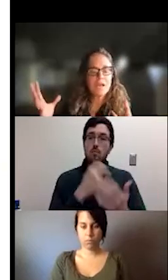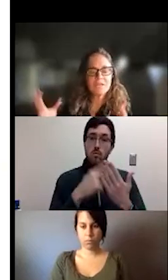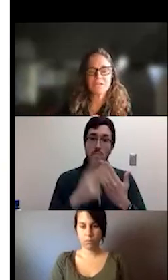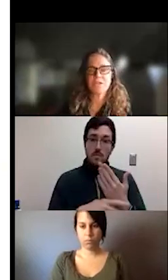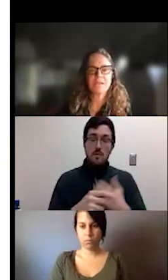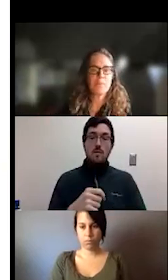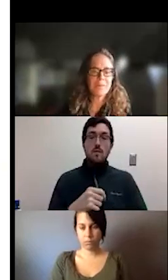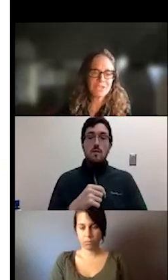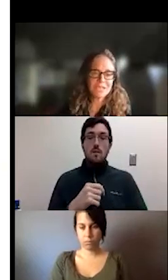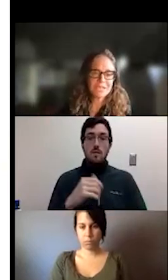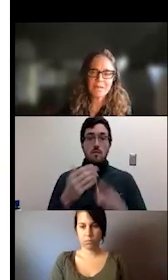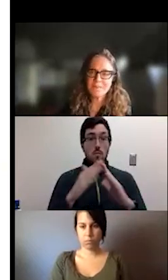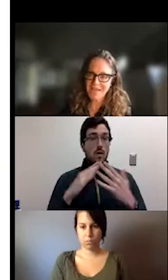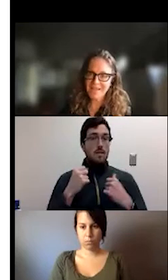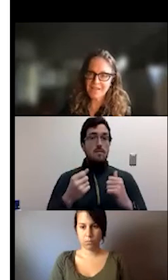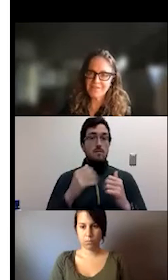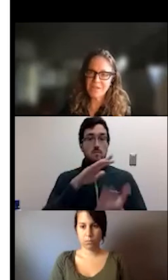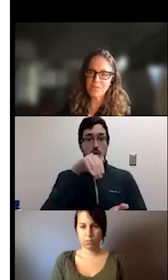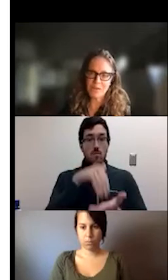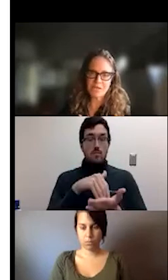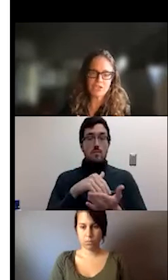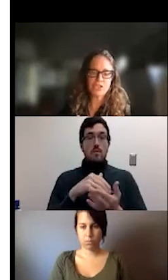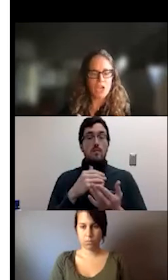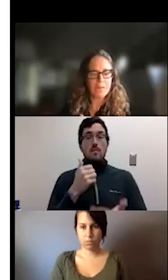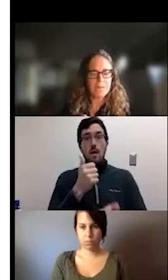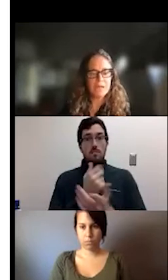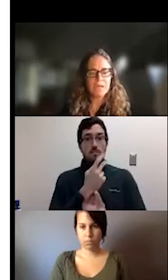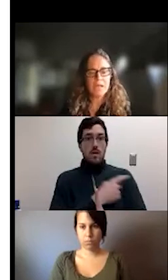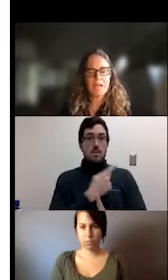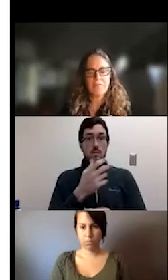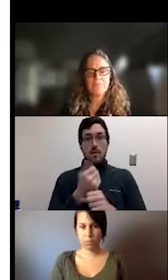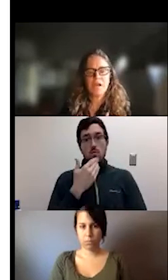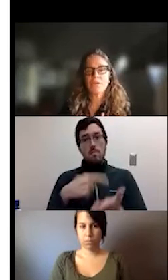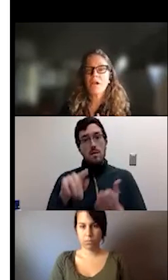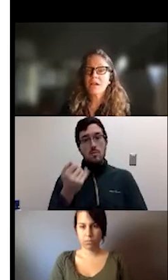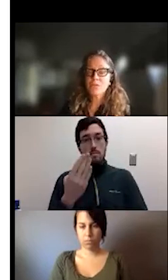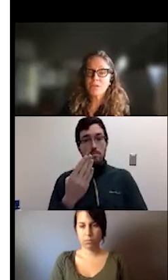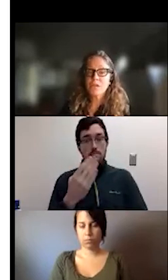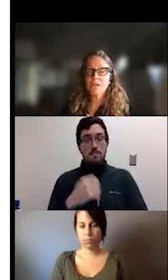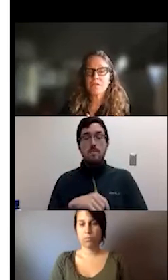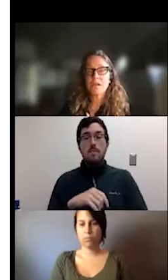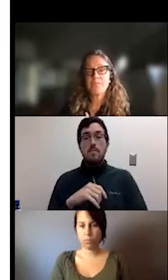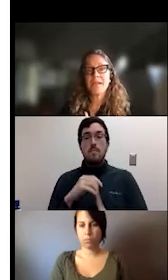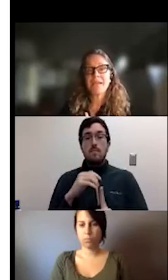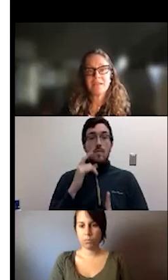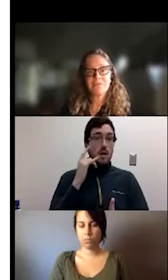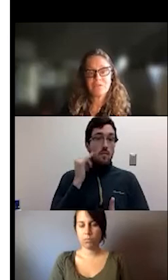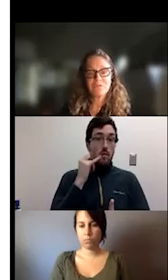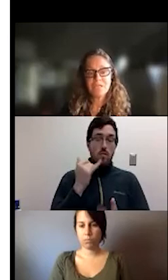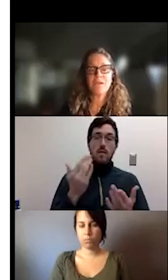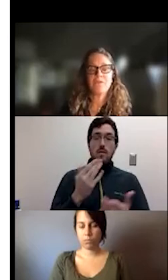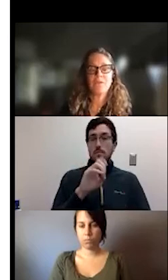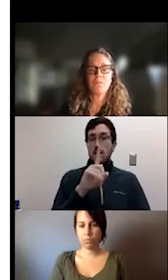Or Roots Community Health Center is helping patients obtain a living wage job. Under our California